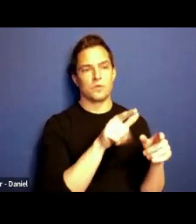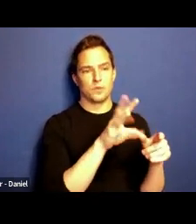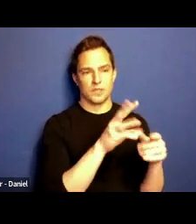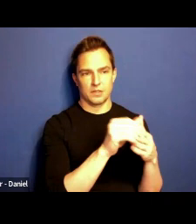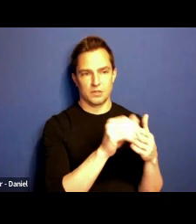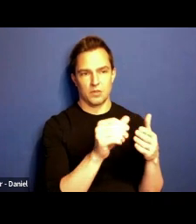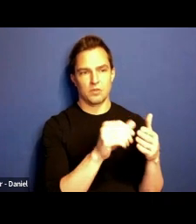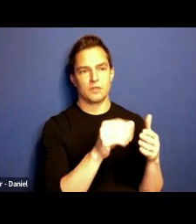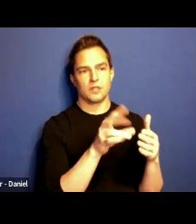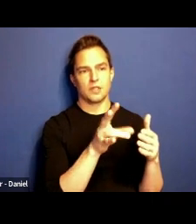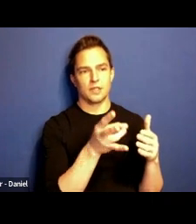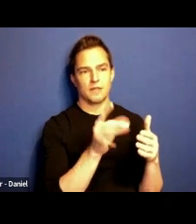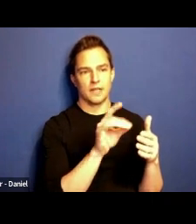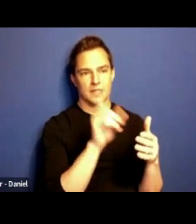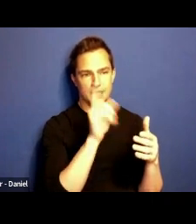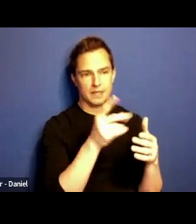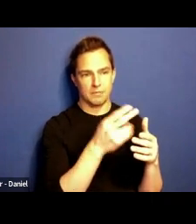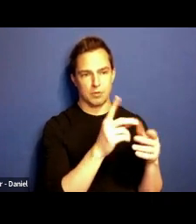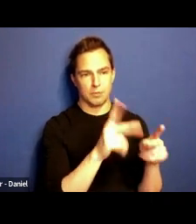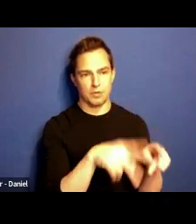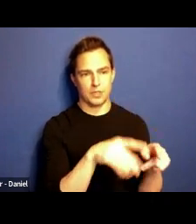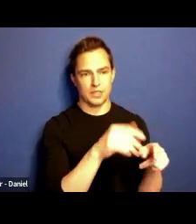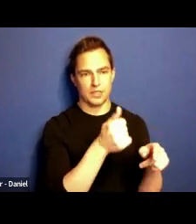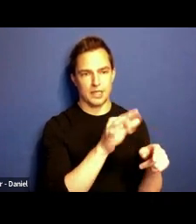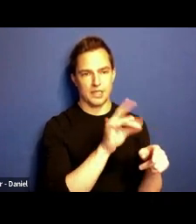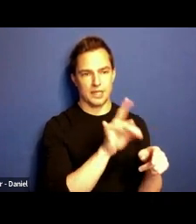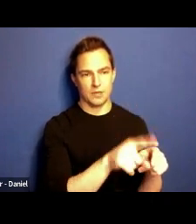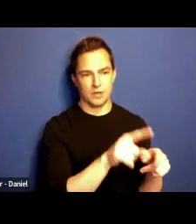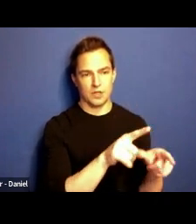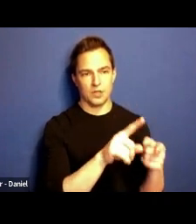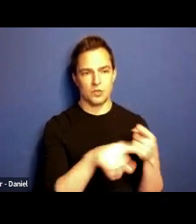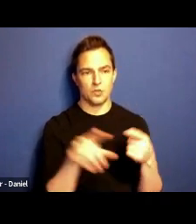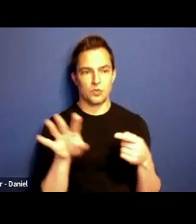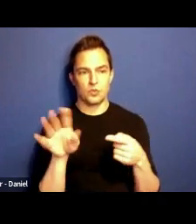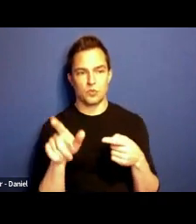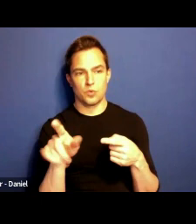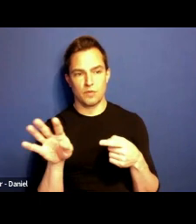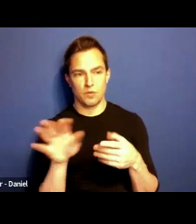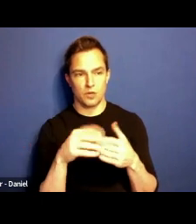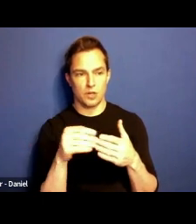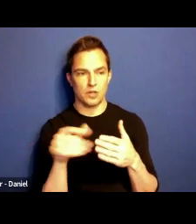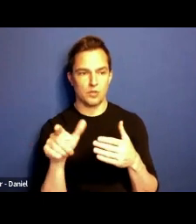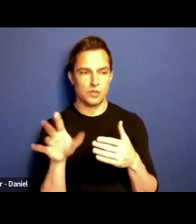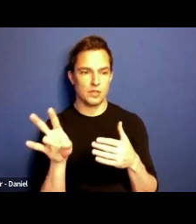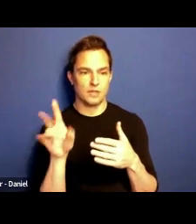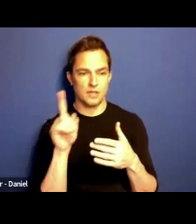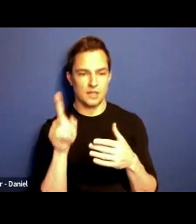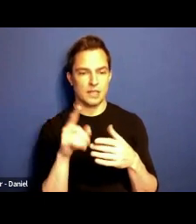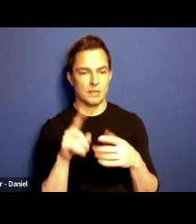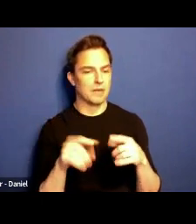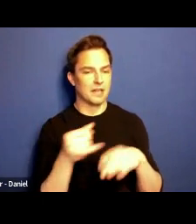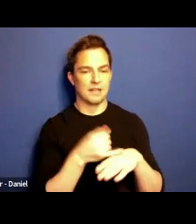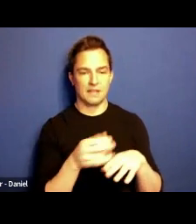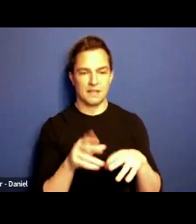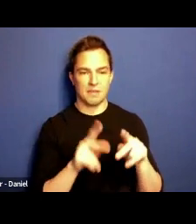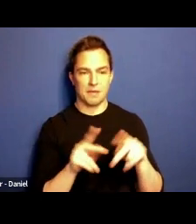$26.78 per person in 1981 to $24.27 today in inflation and population